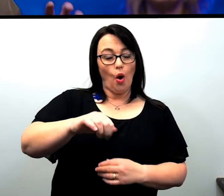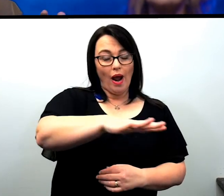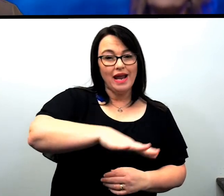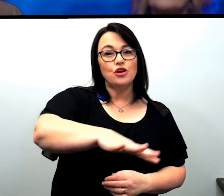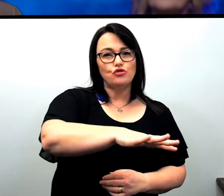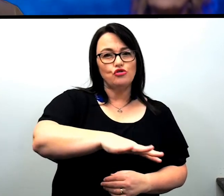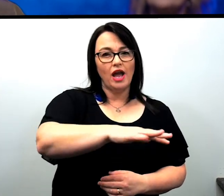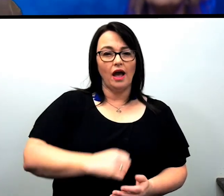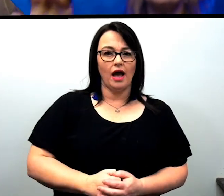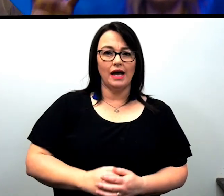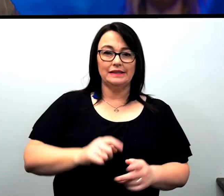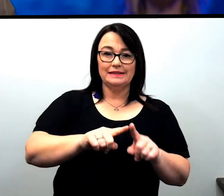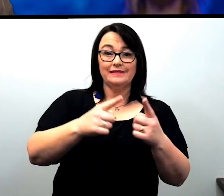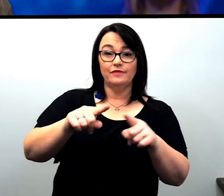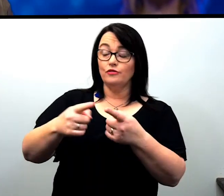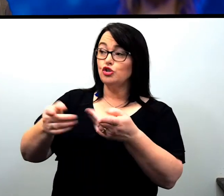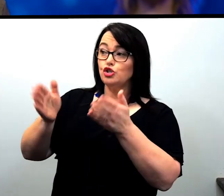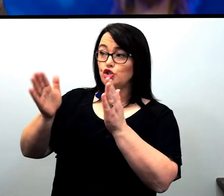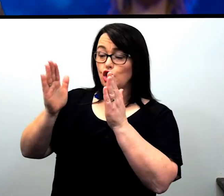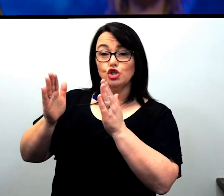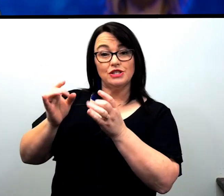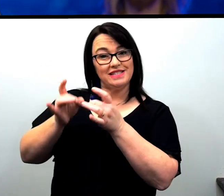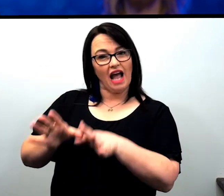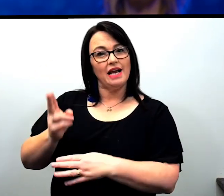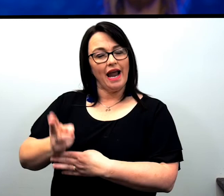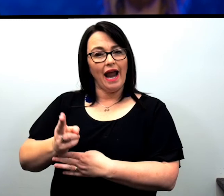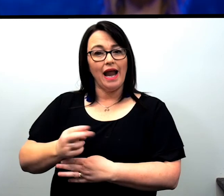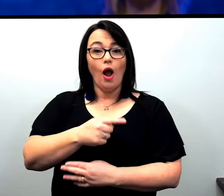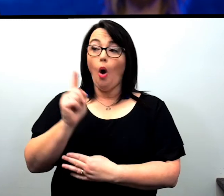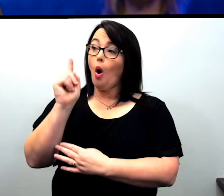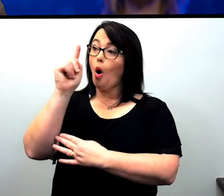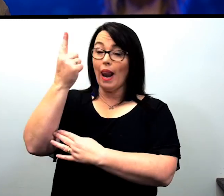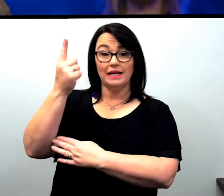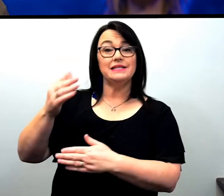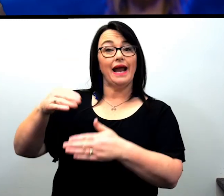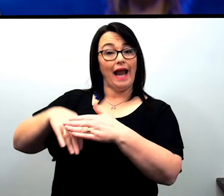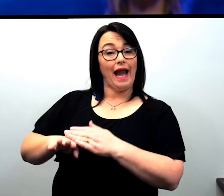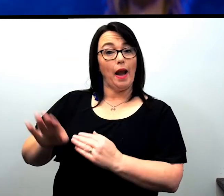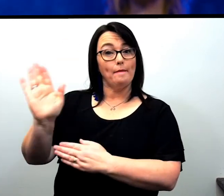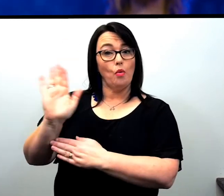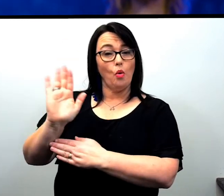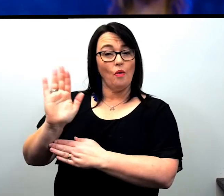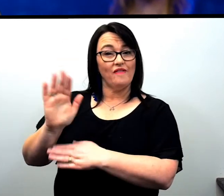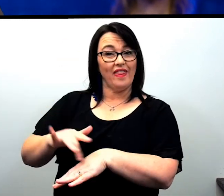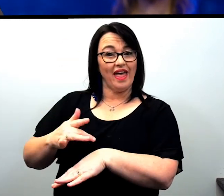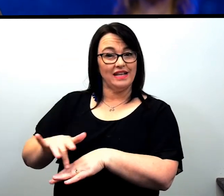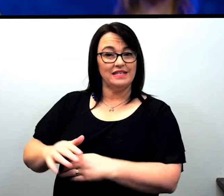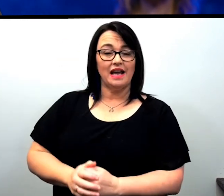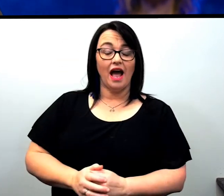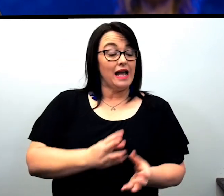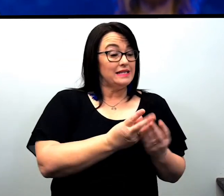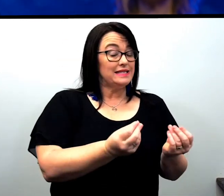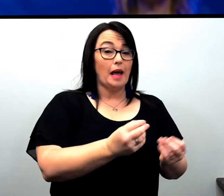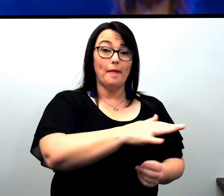Different centres are opening up in different venues. In Auckland, we've got theatres going. And other places where we've got church buildings, we're